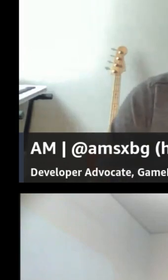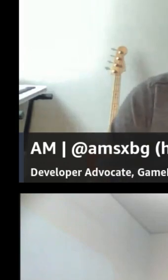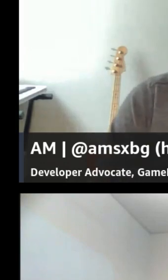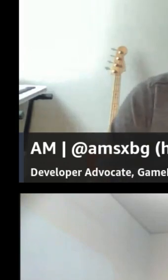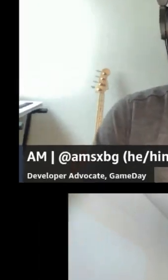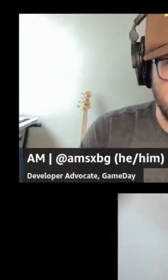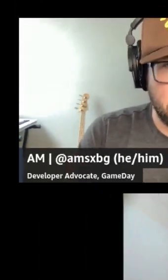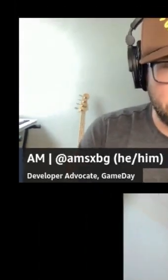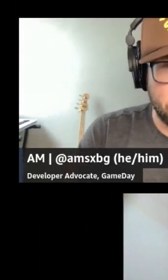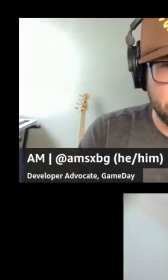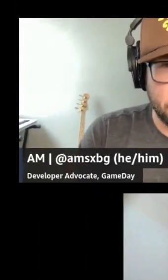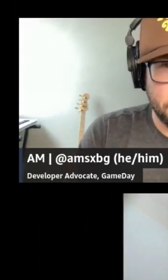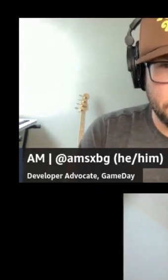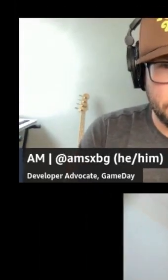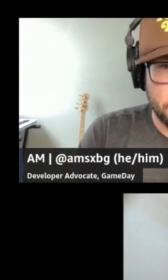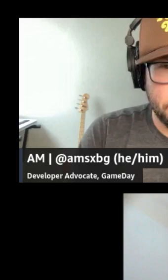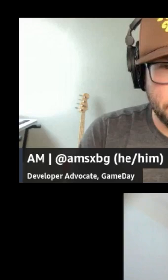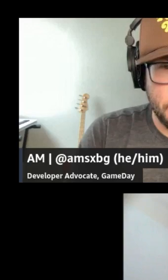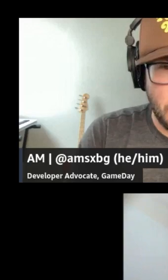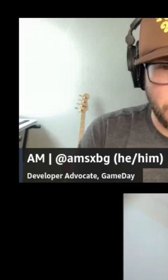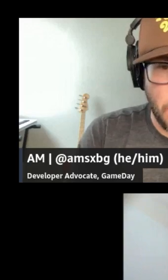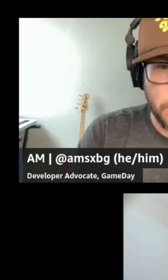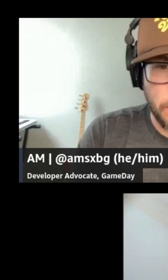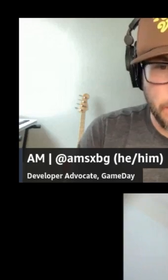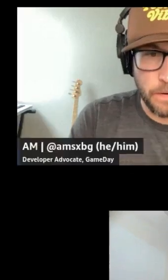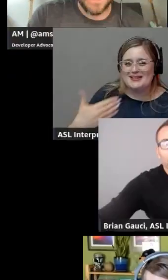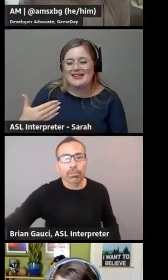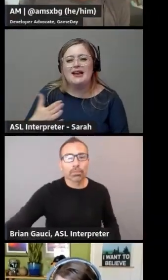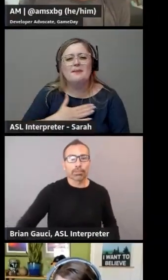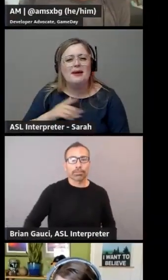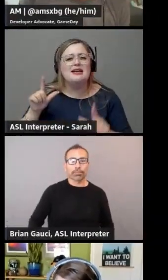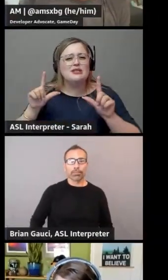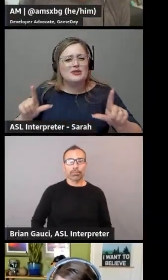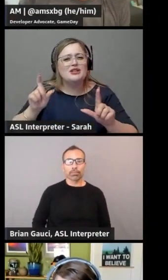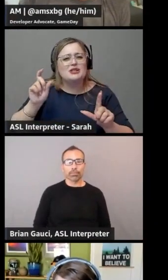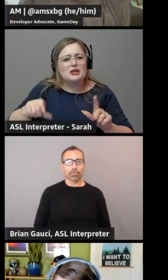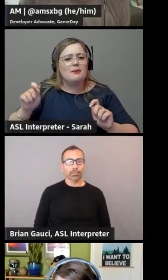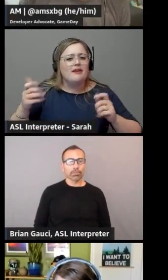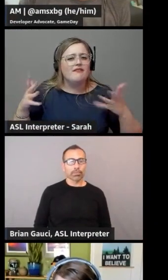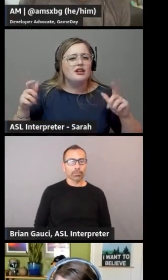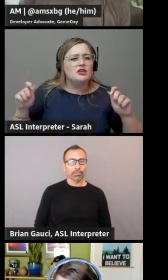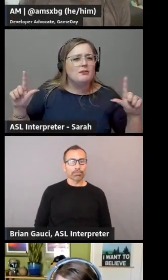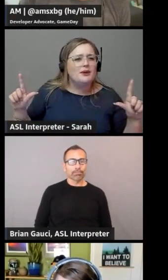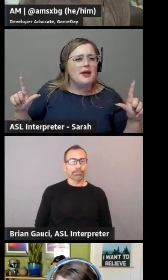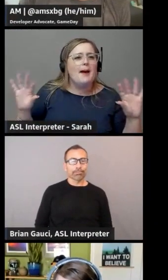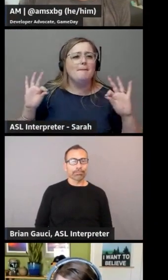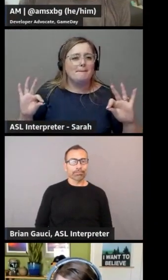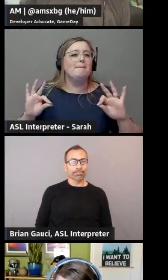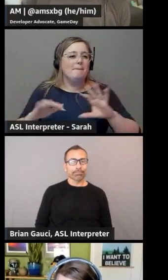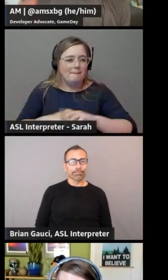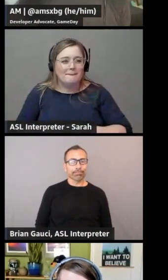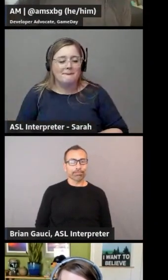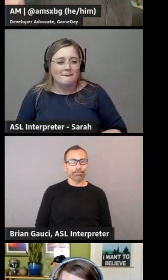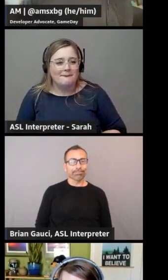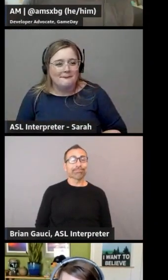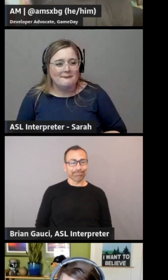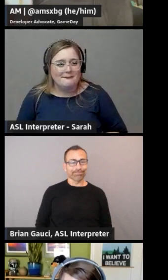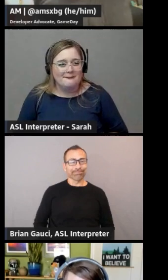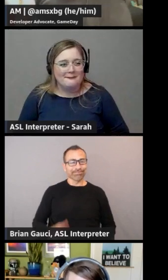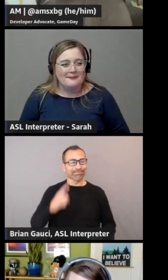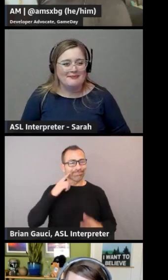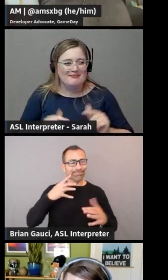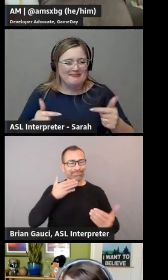to pull up your screen now. Sounds good. My screen should be pulled up already. There you go. Awesome. No, I meant add it to the